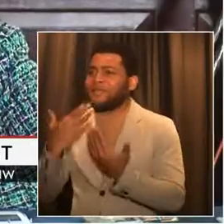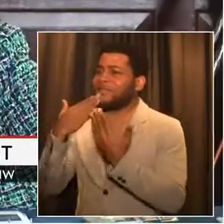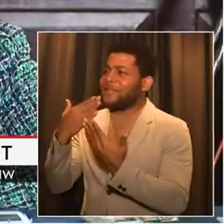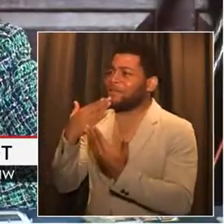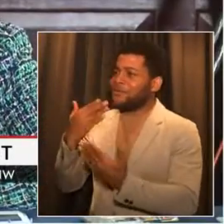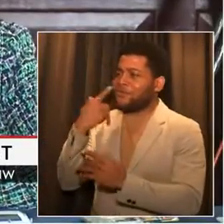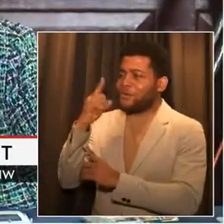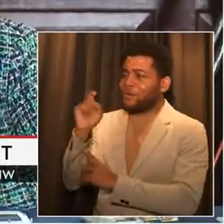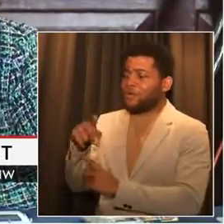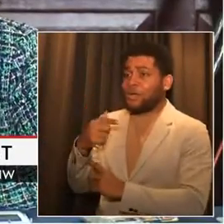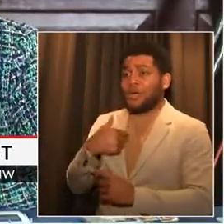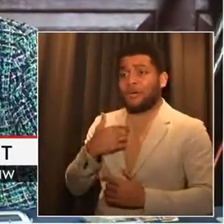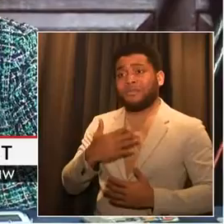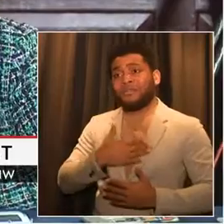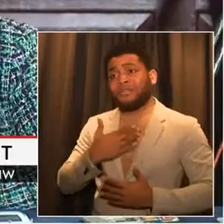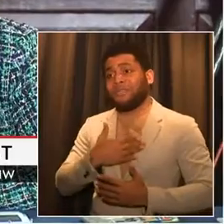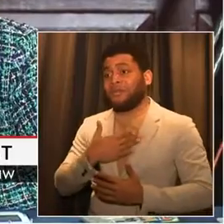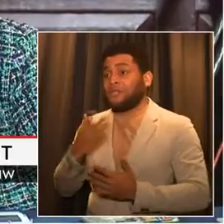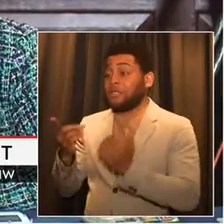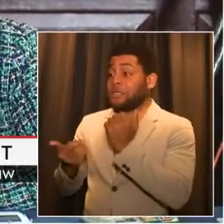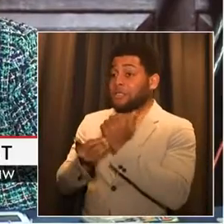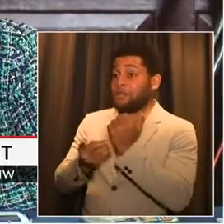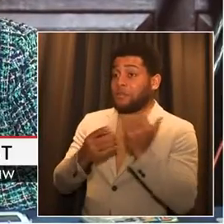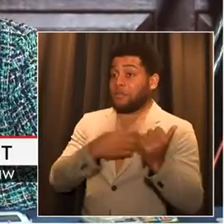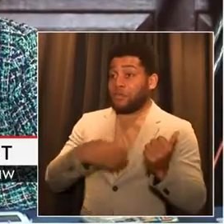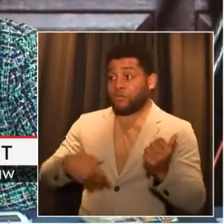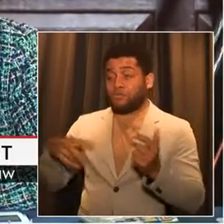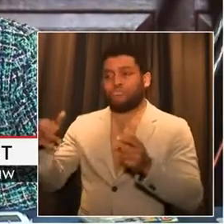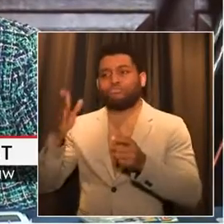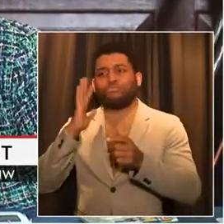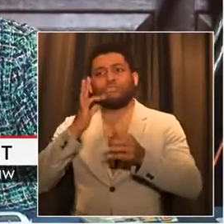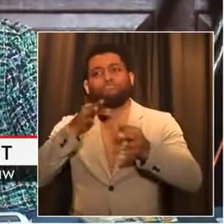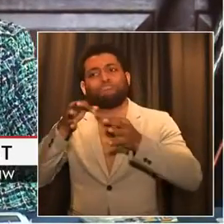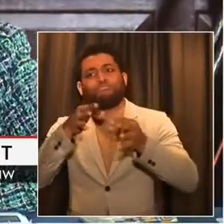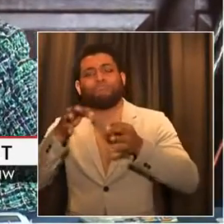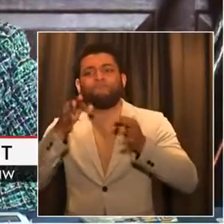you a full briefing. But certainly in the last 10 years,